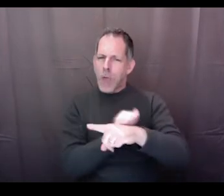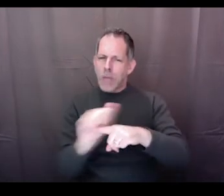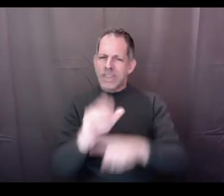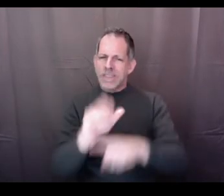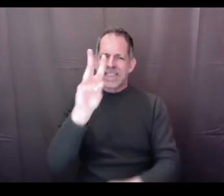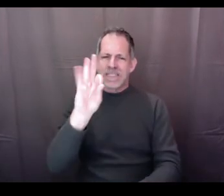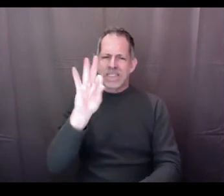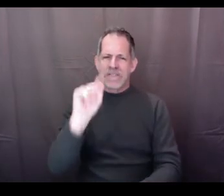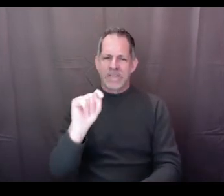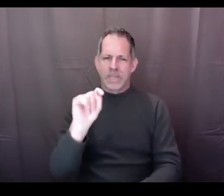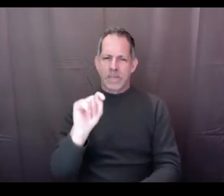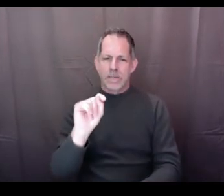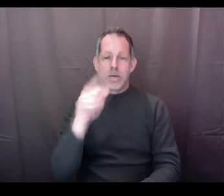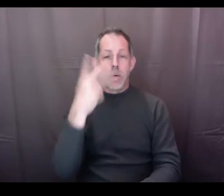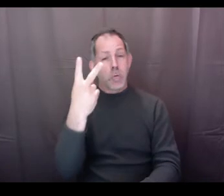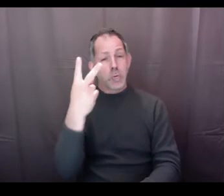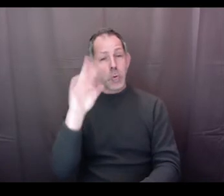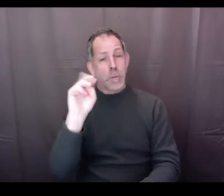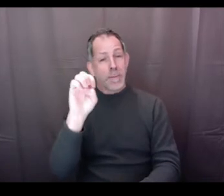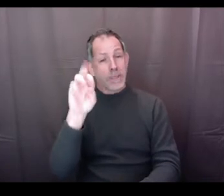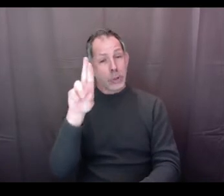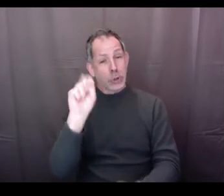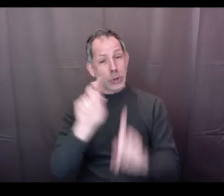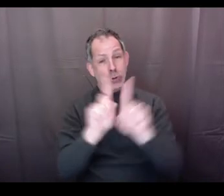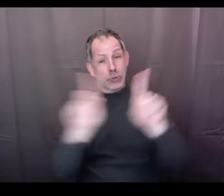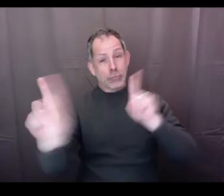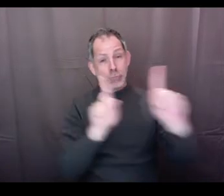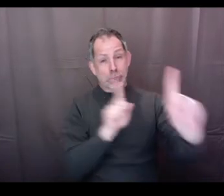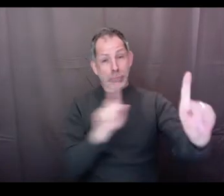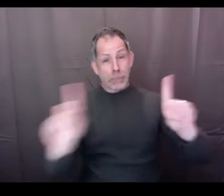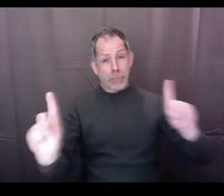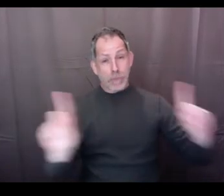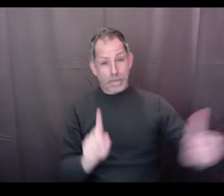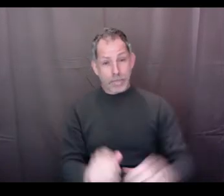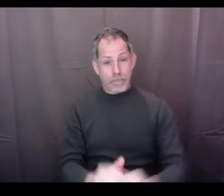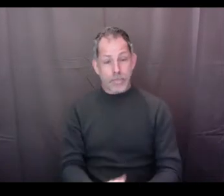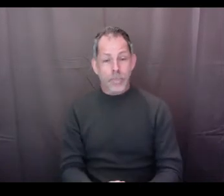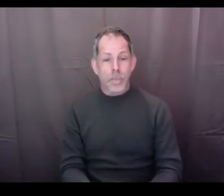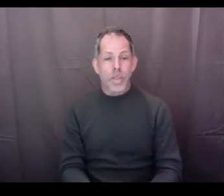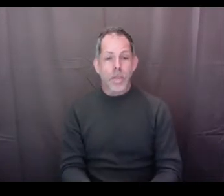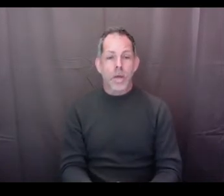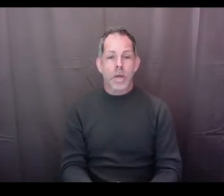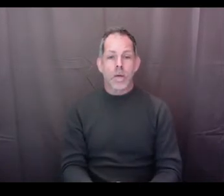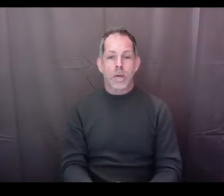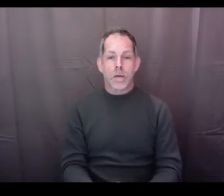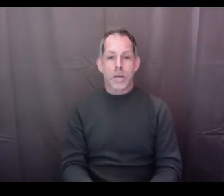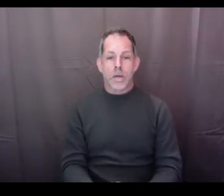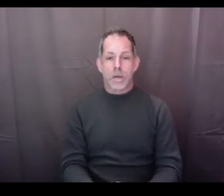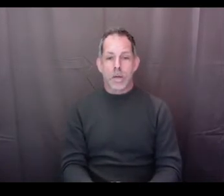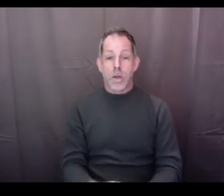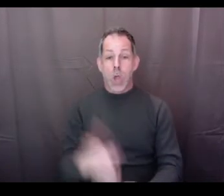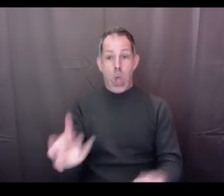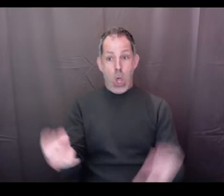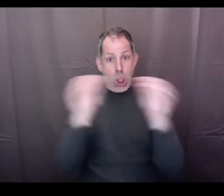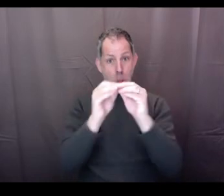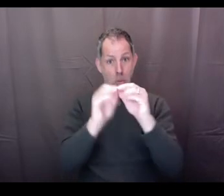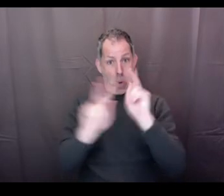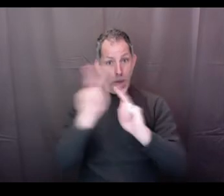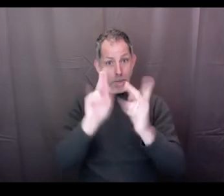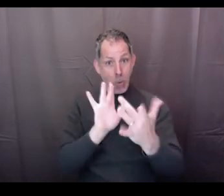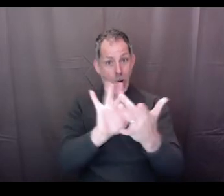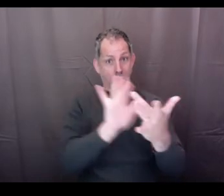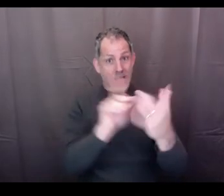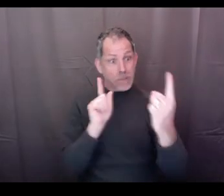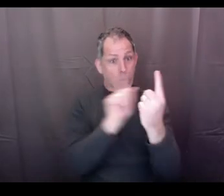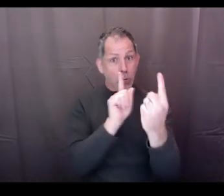the number of people you have contact with. And then and that's for everyone, so that we're covering the people who